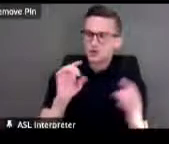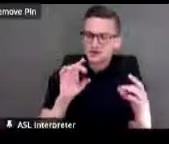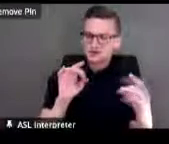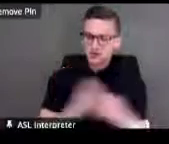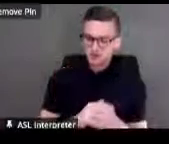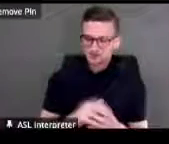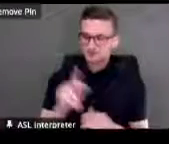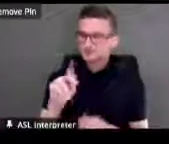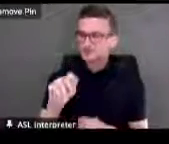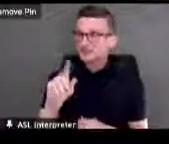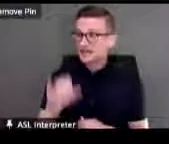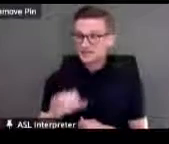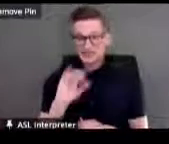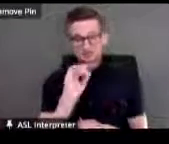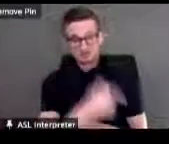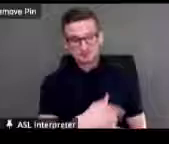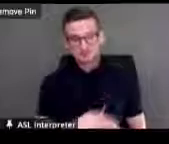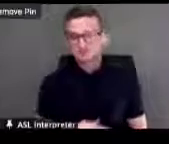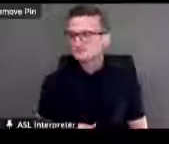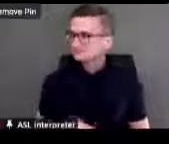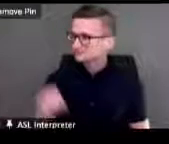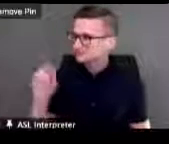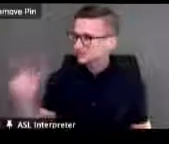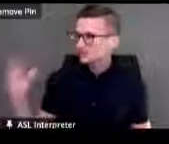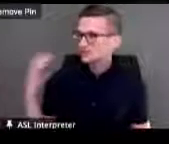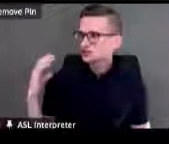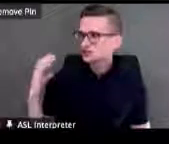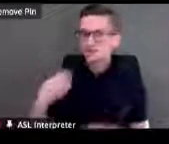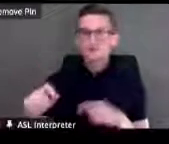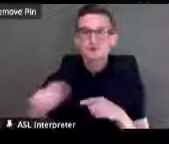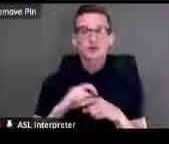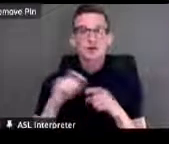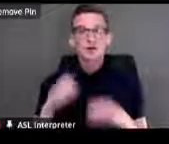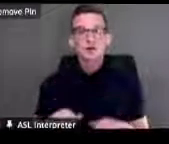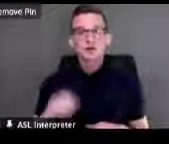you. All right, Chair. Caller with the last four,